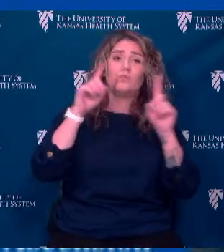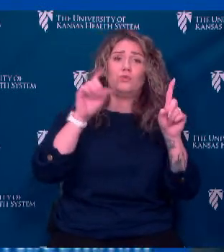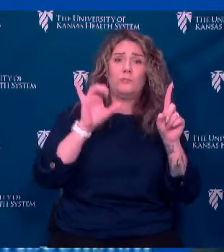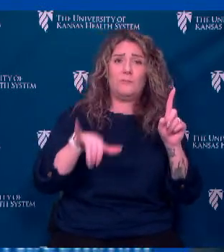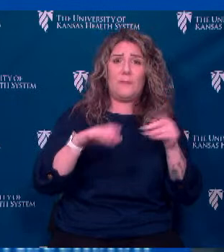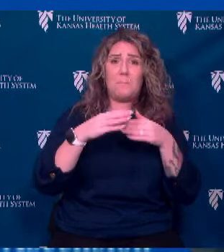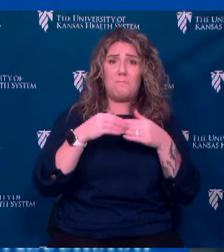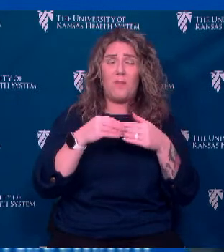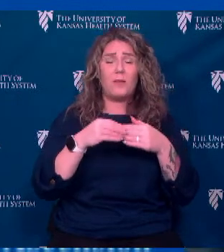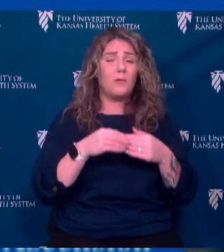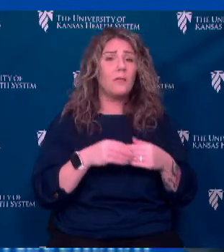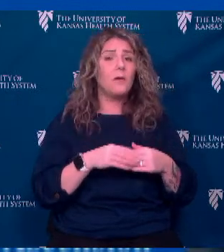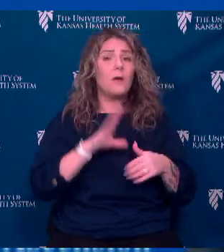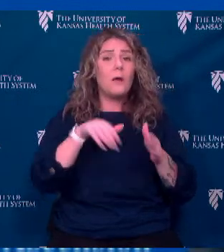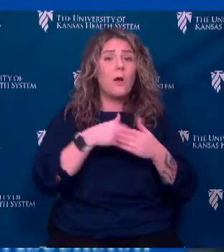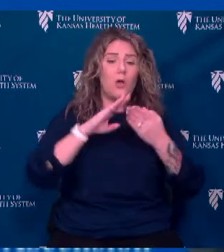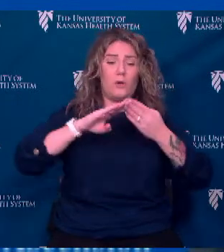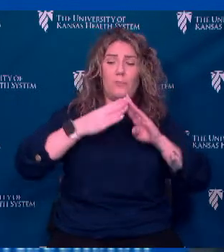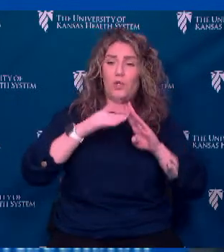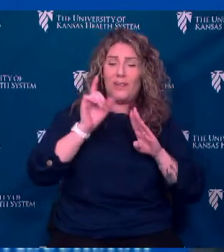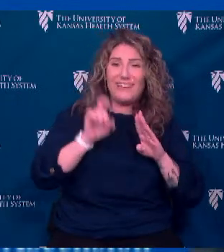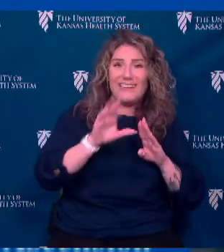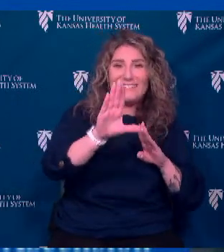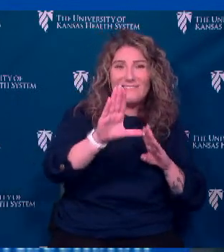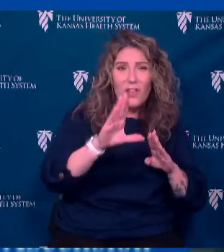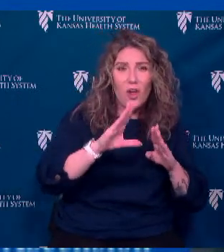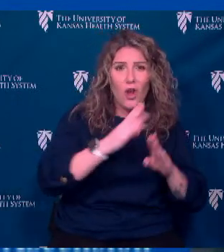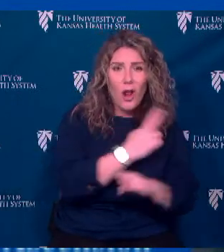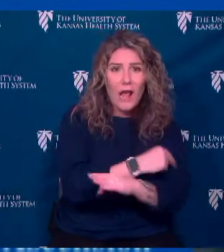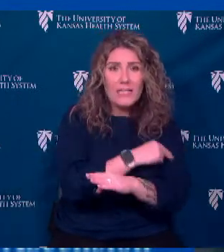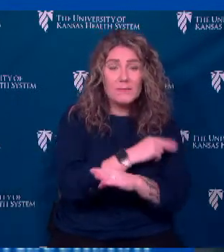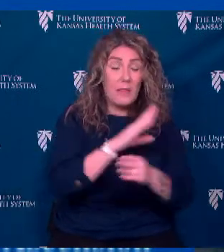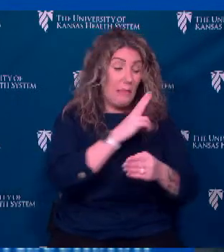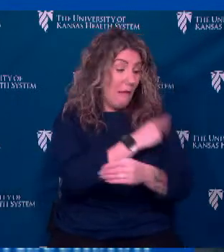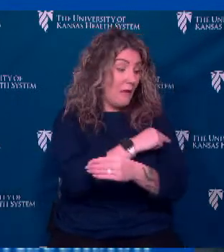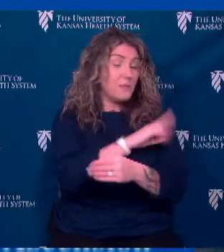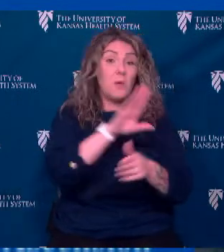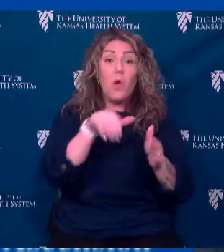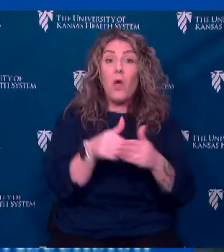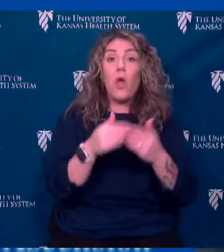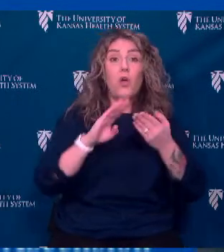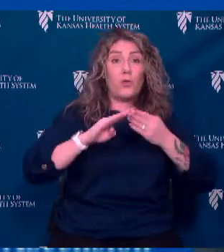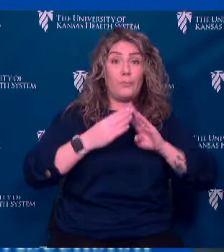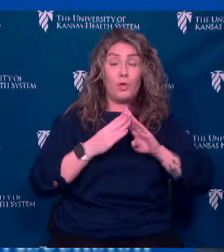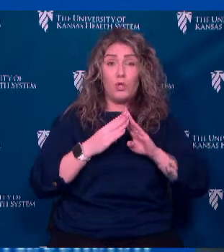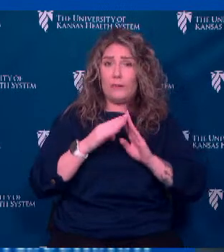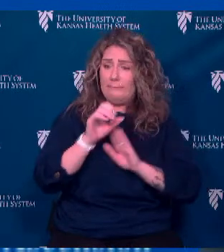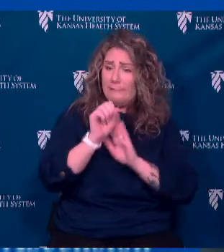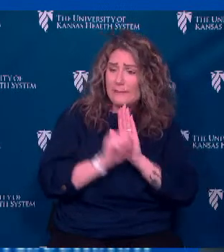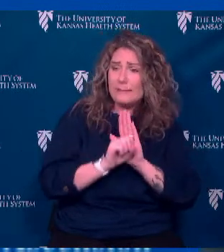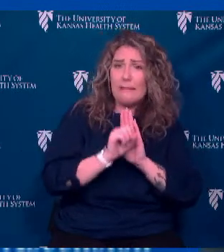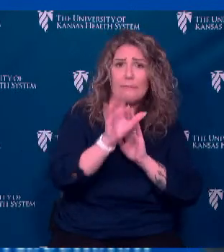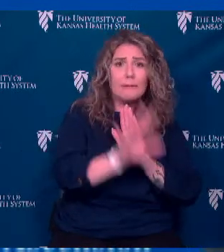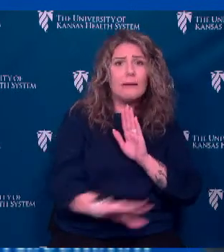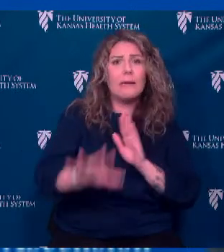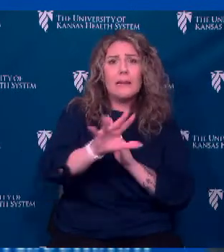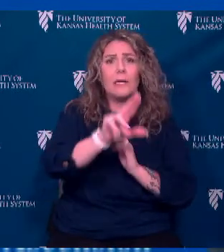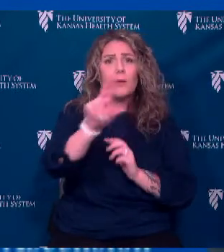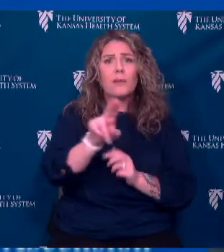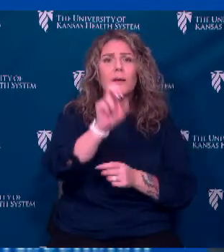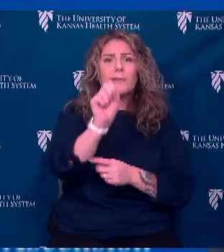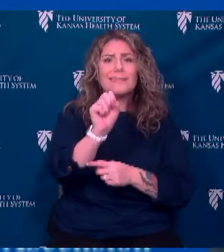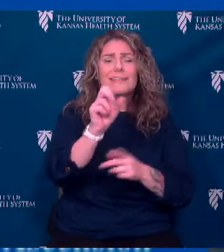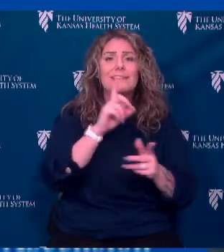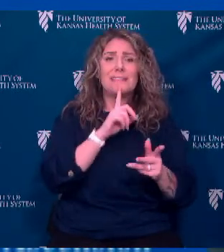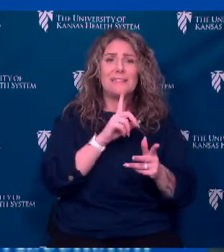Every community needs its hospital. The hospital in every community we have in our state and across the country is